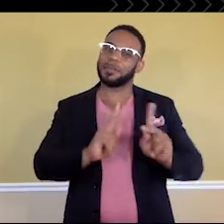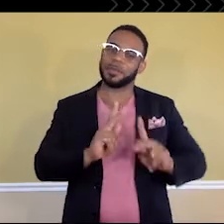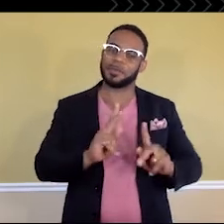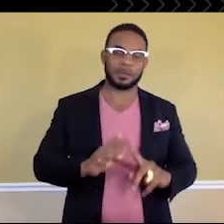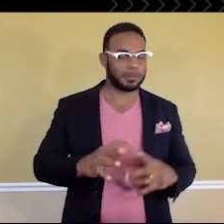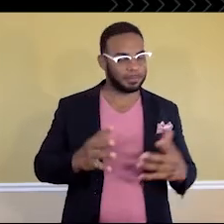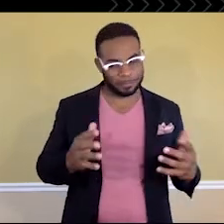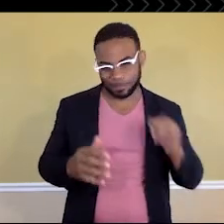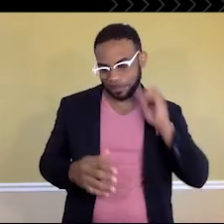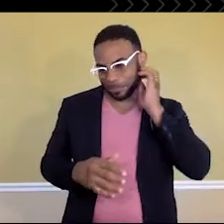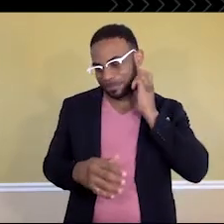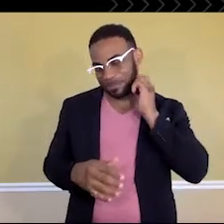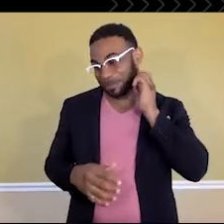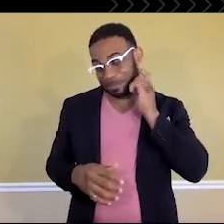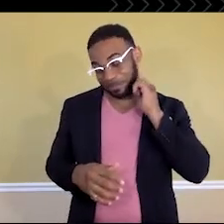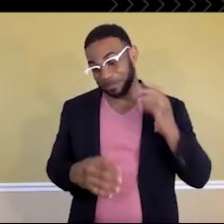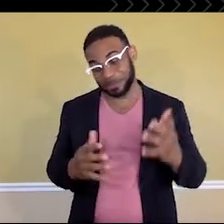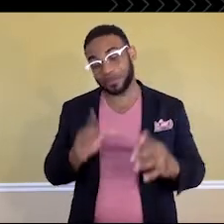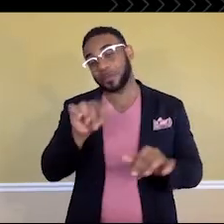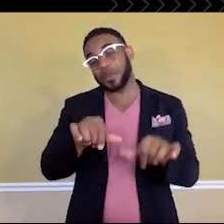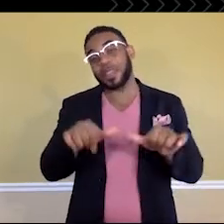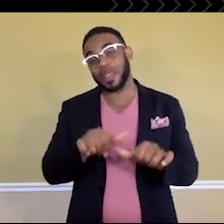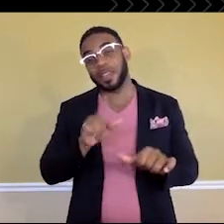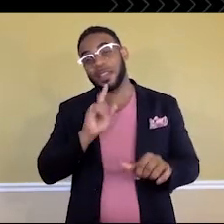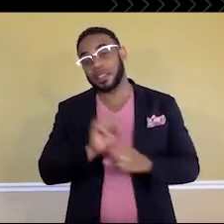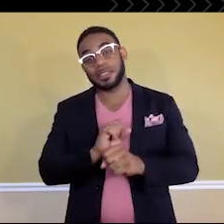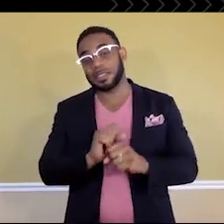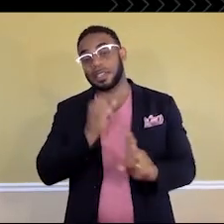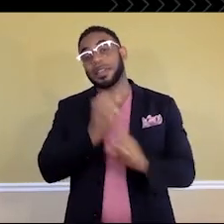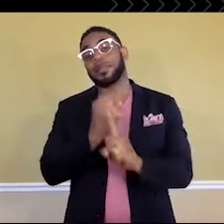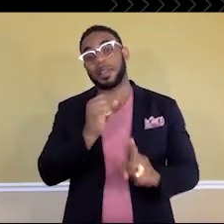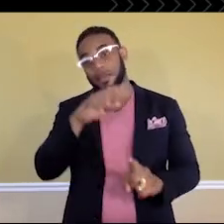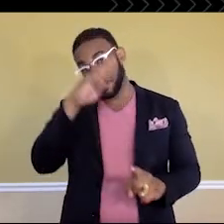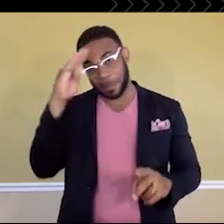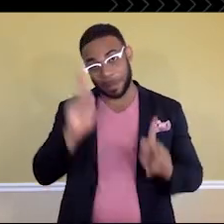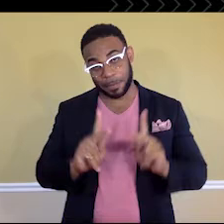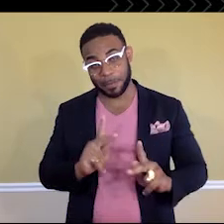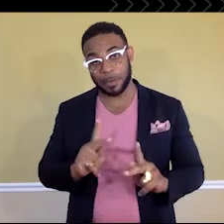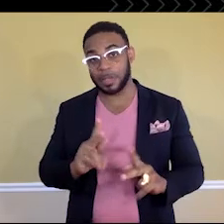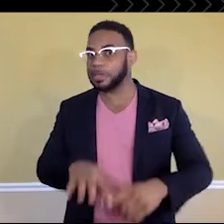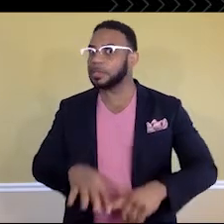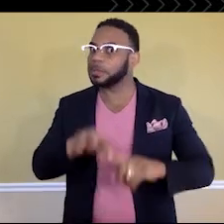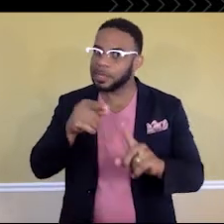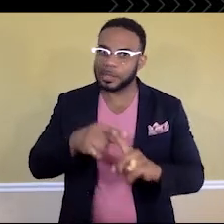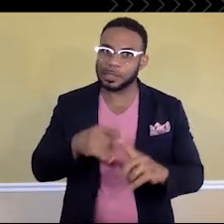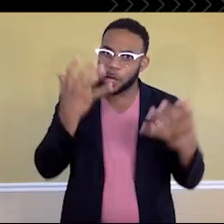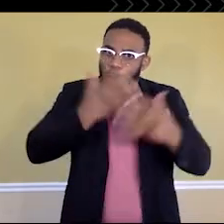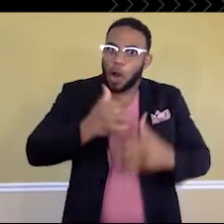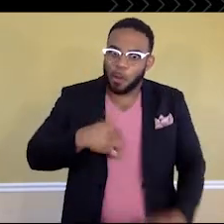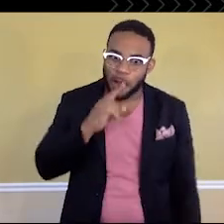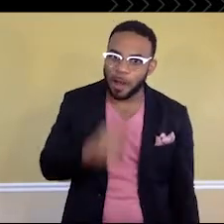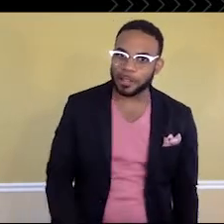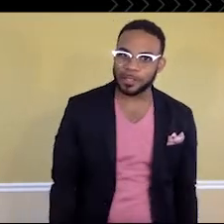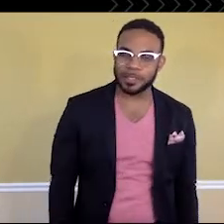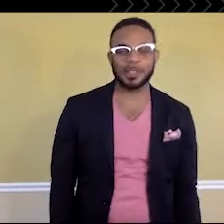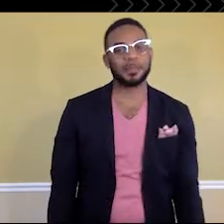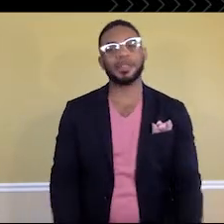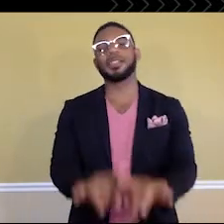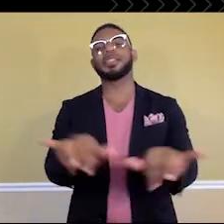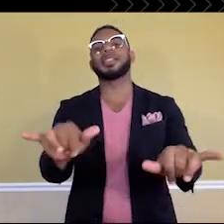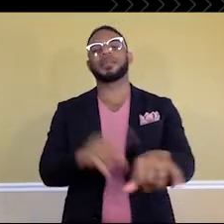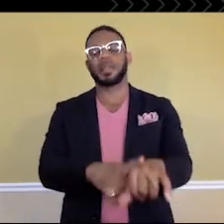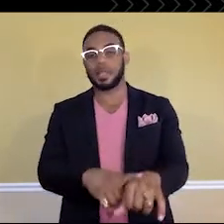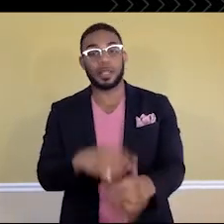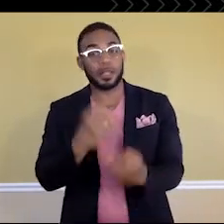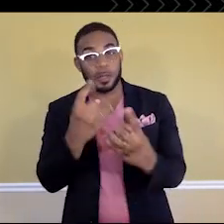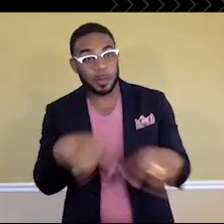It's one of the areas that severely impacts Black people, especially the darker we are. But at the same time,